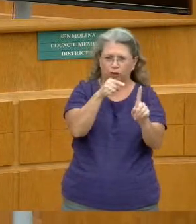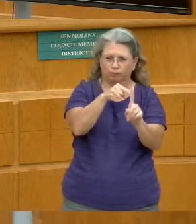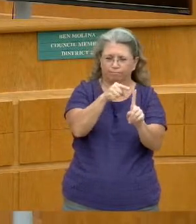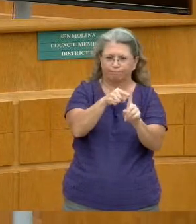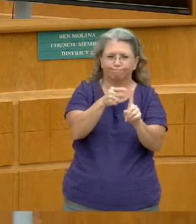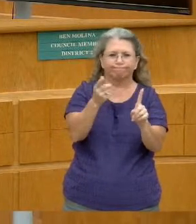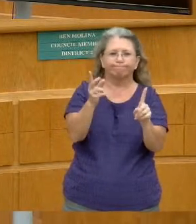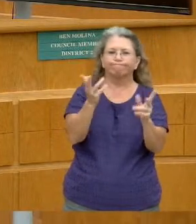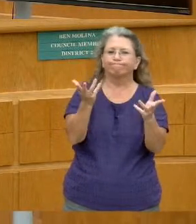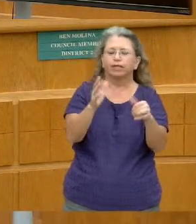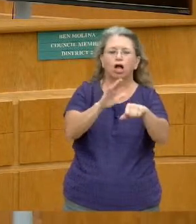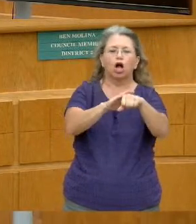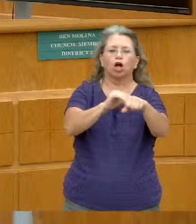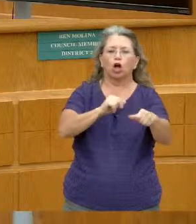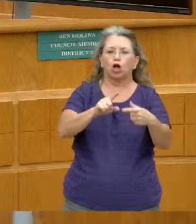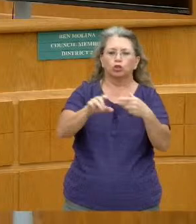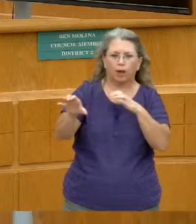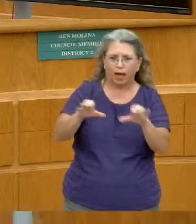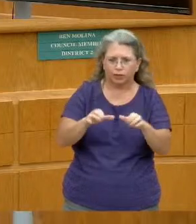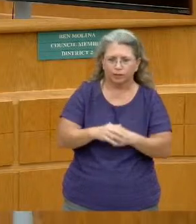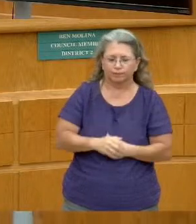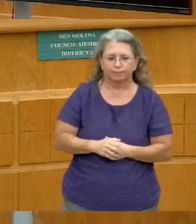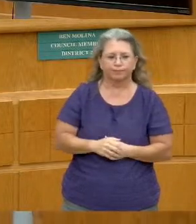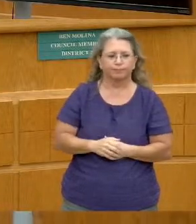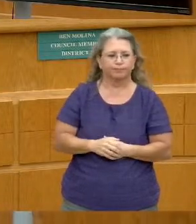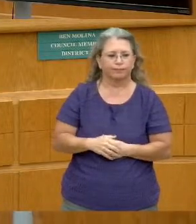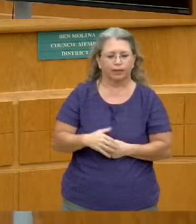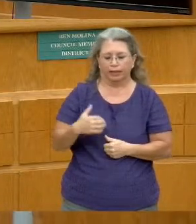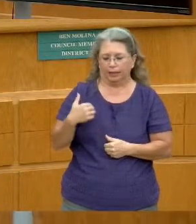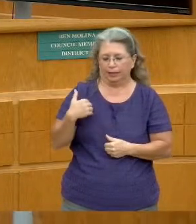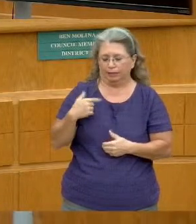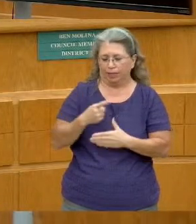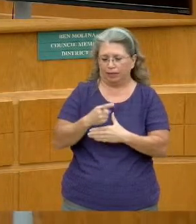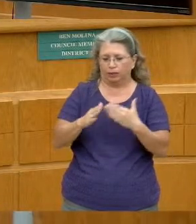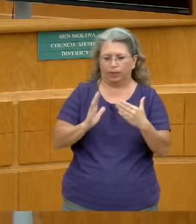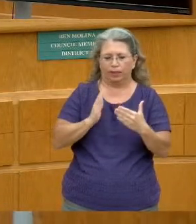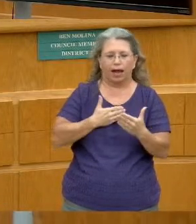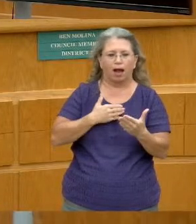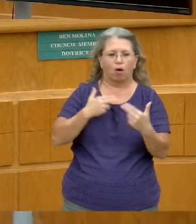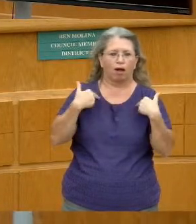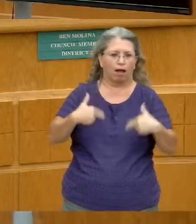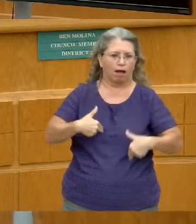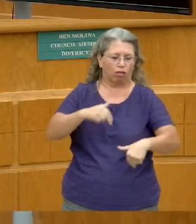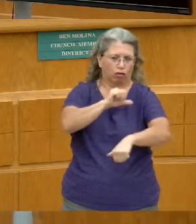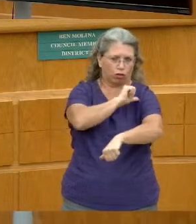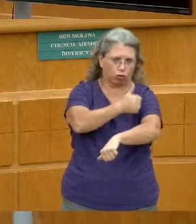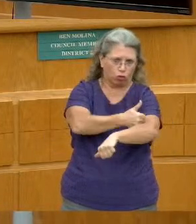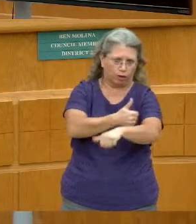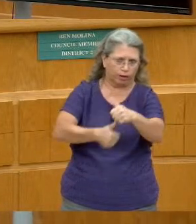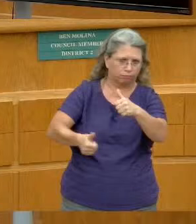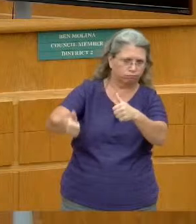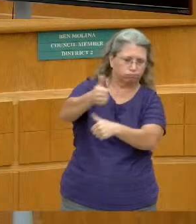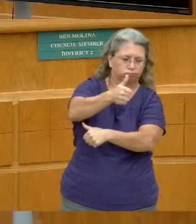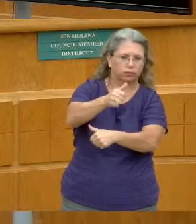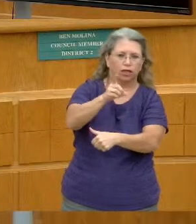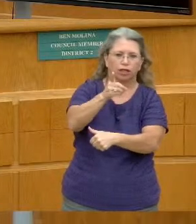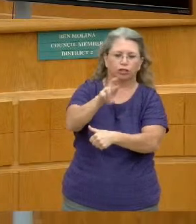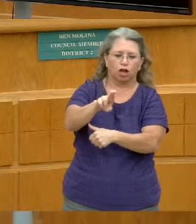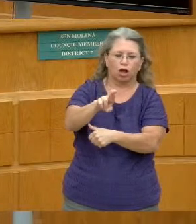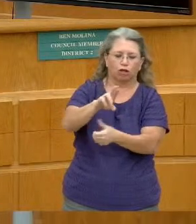action. So this weekend, our health authority, Dr. Ram, who I have so much admiration and respect